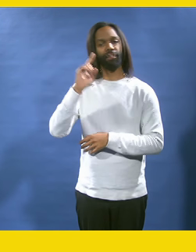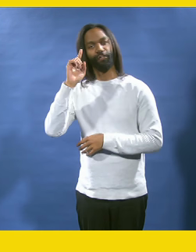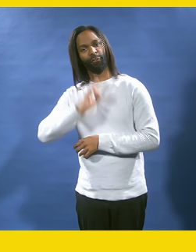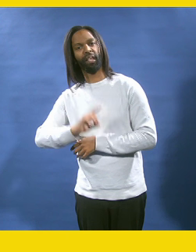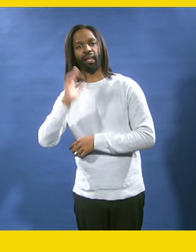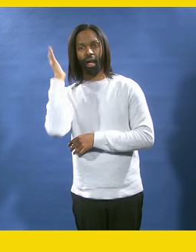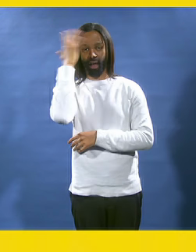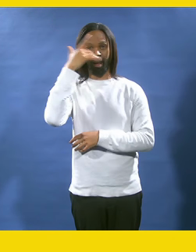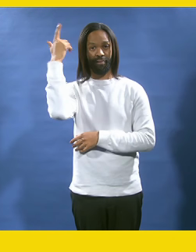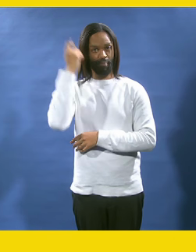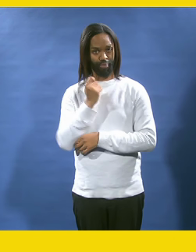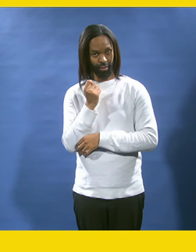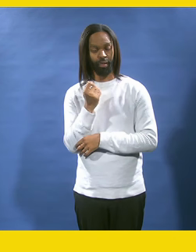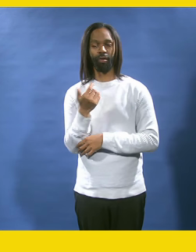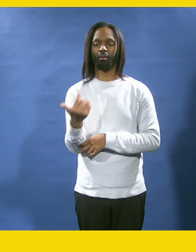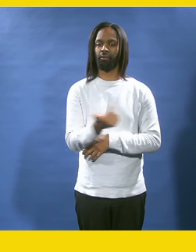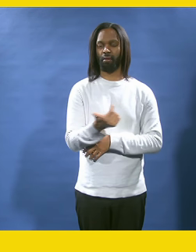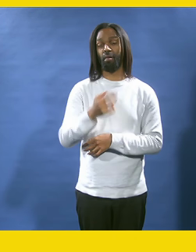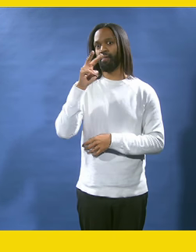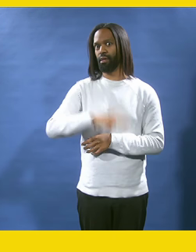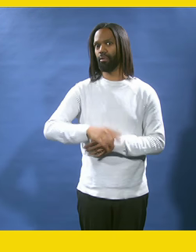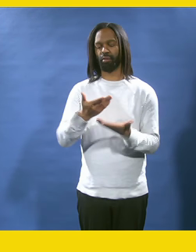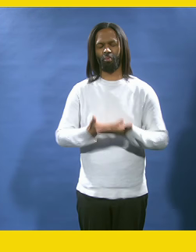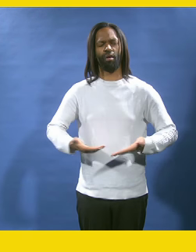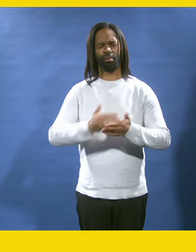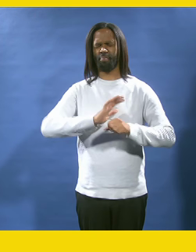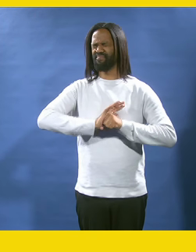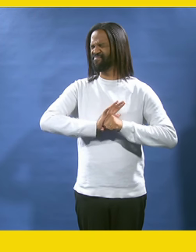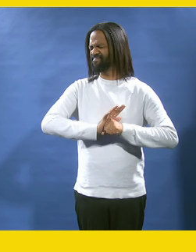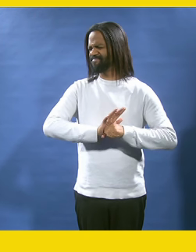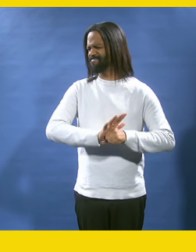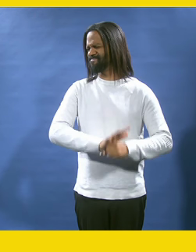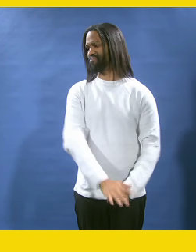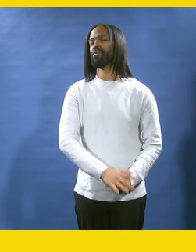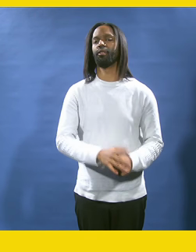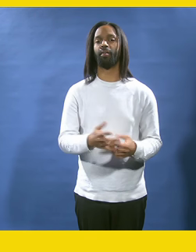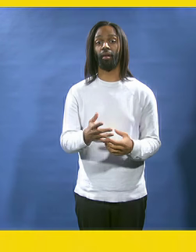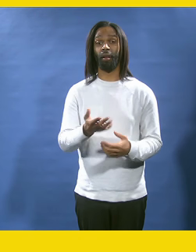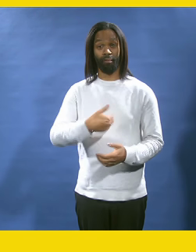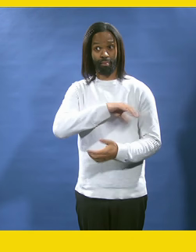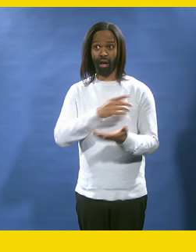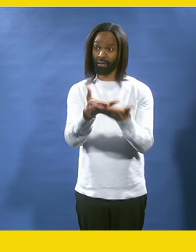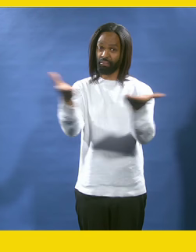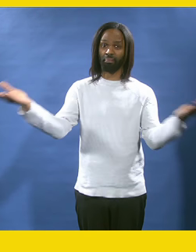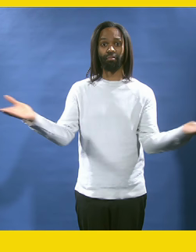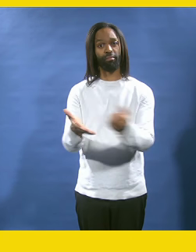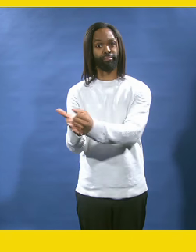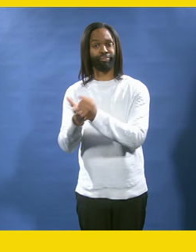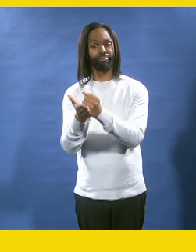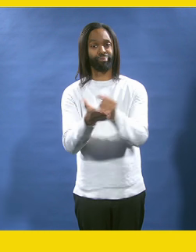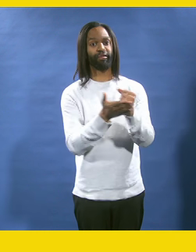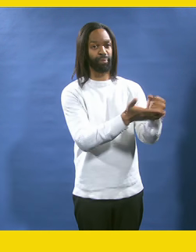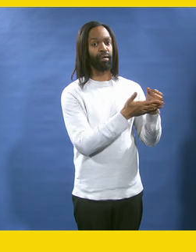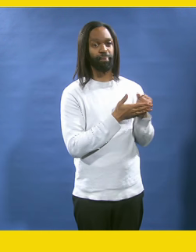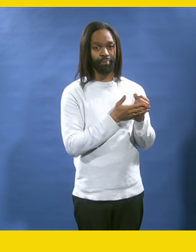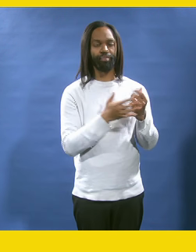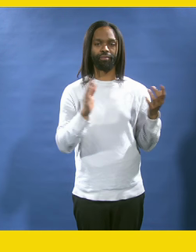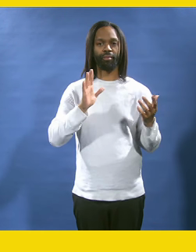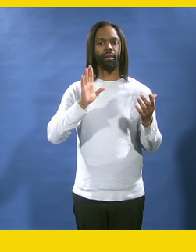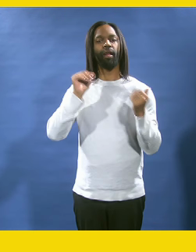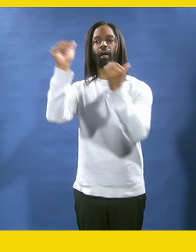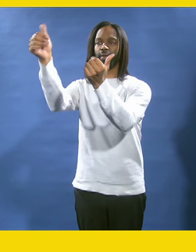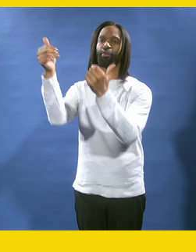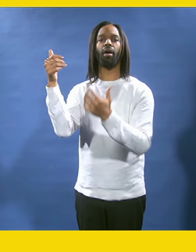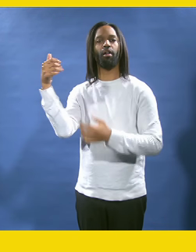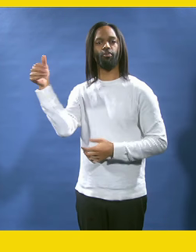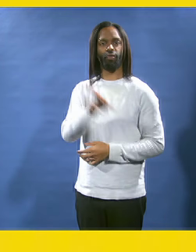oppression, but with this support, we restore hope and dignity to their lives. I thank you for your